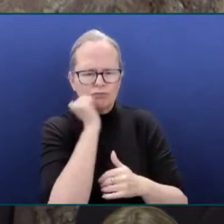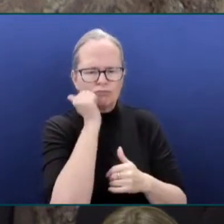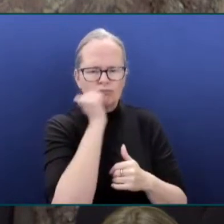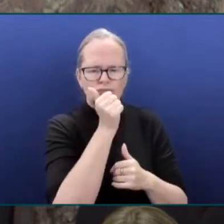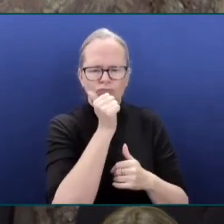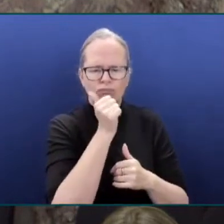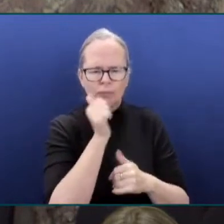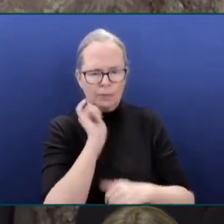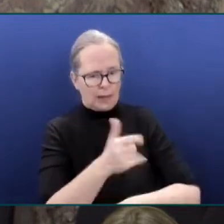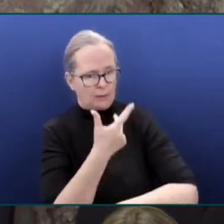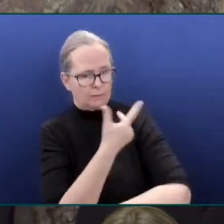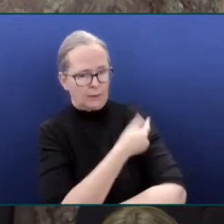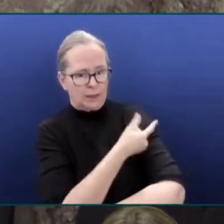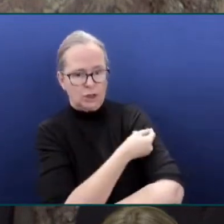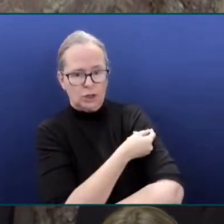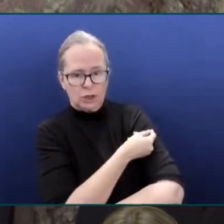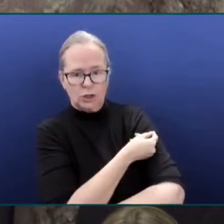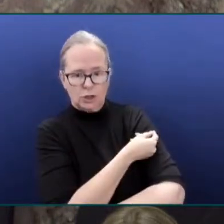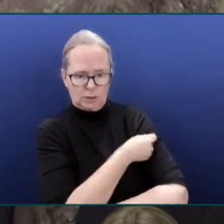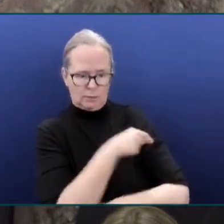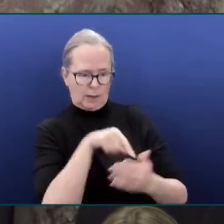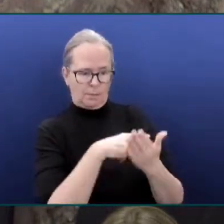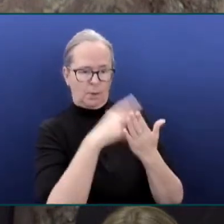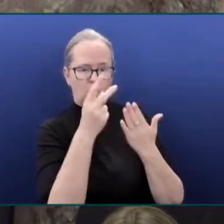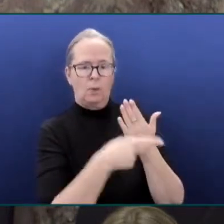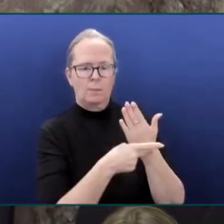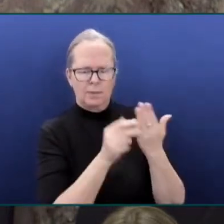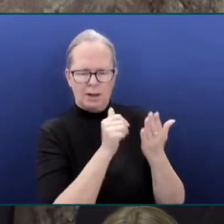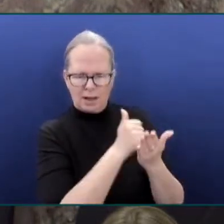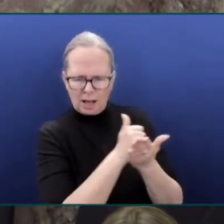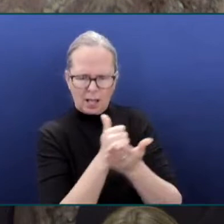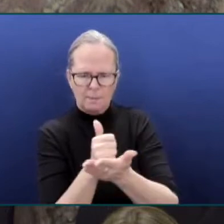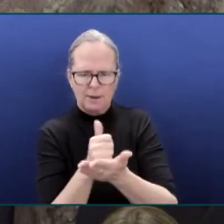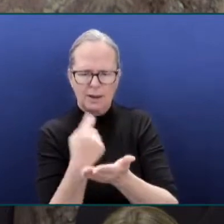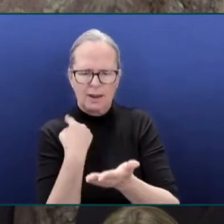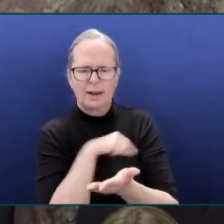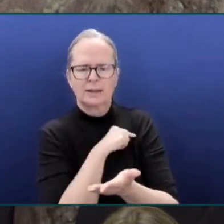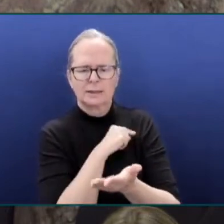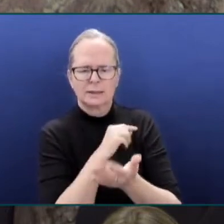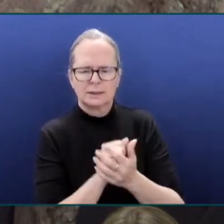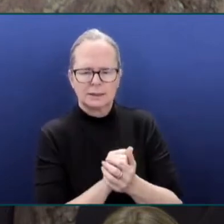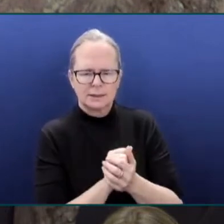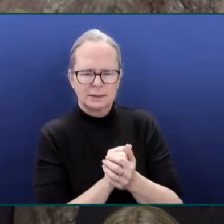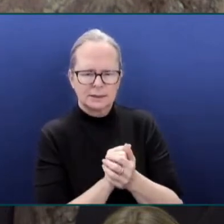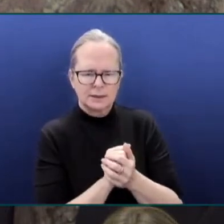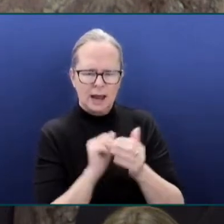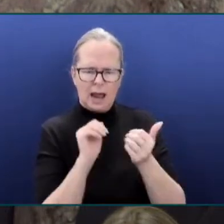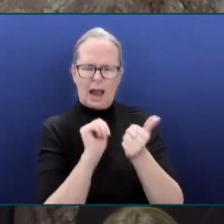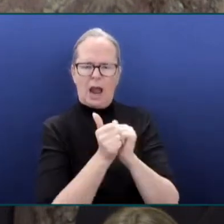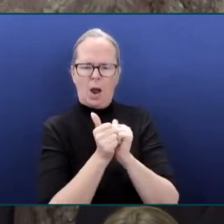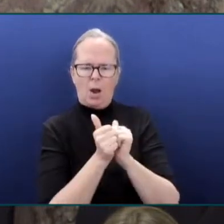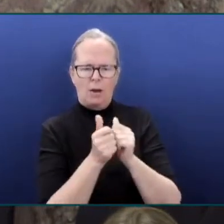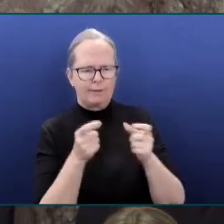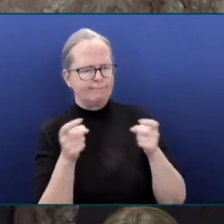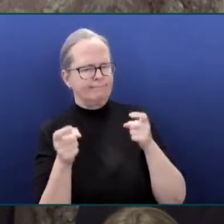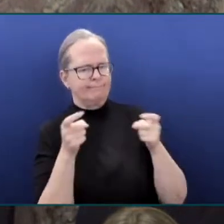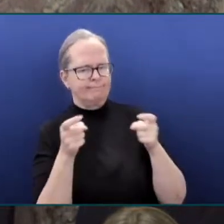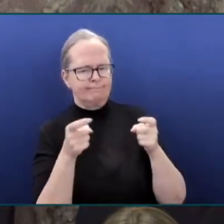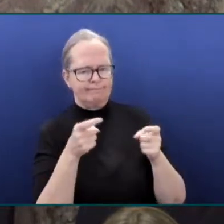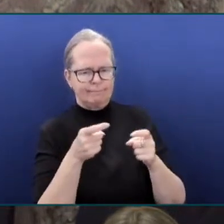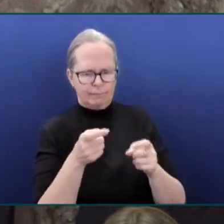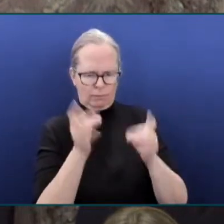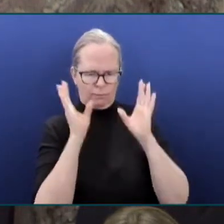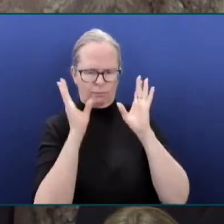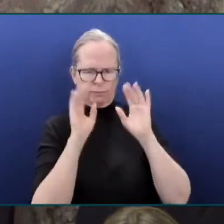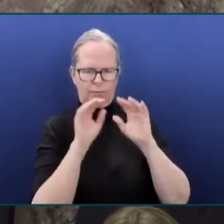we have ever seen, one that was unexpected and one that we responded to collectively, and I mean everybody, in an extraordinary